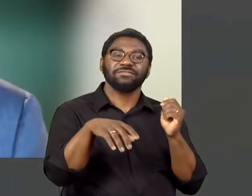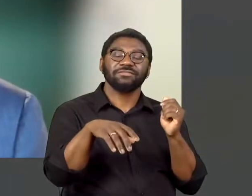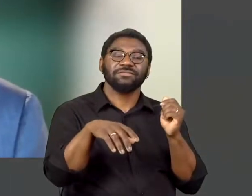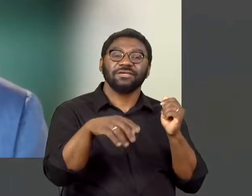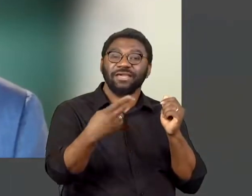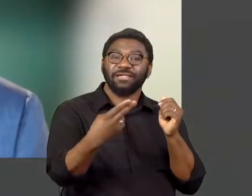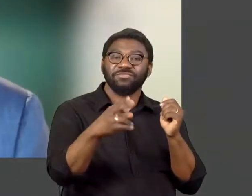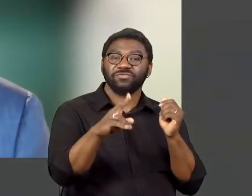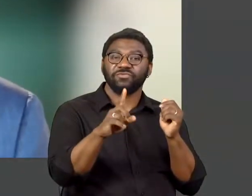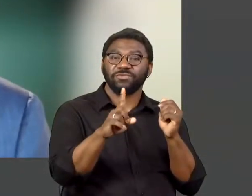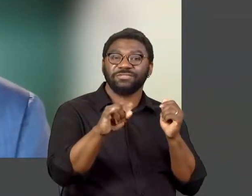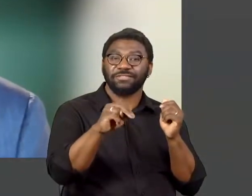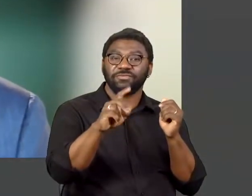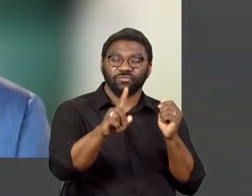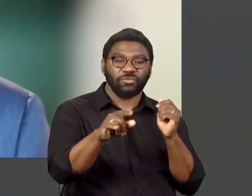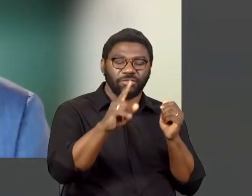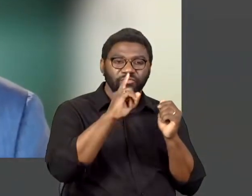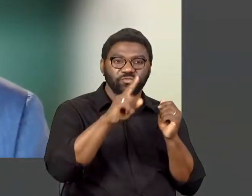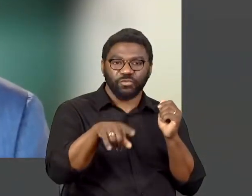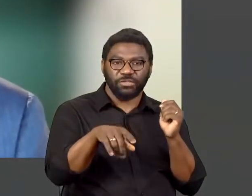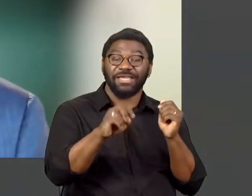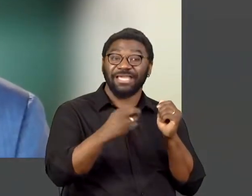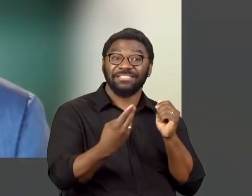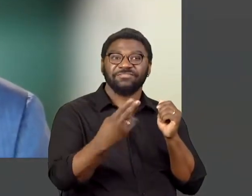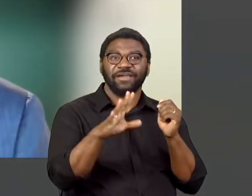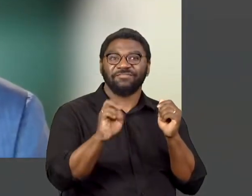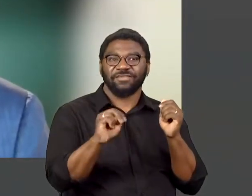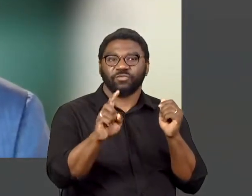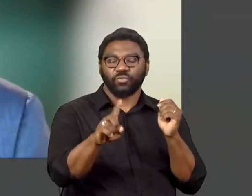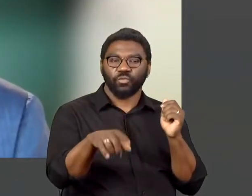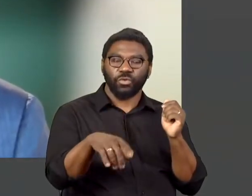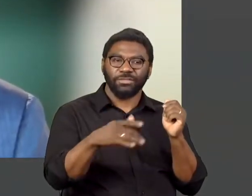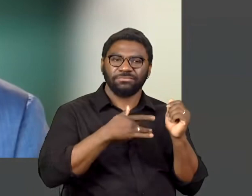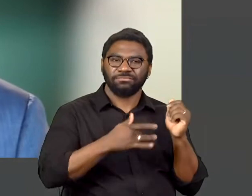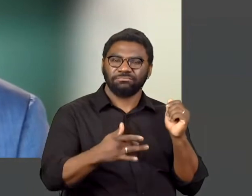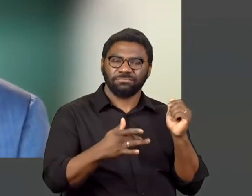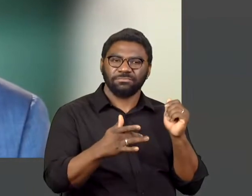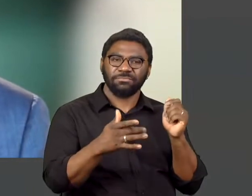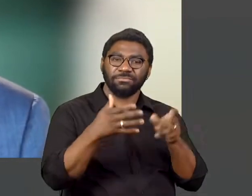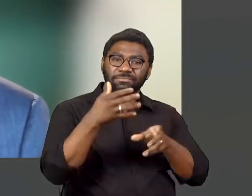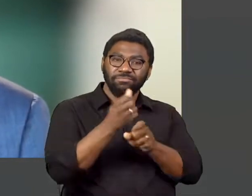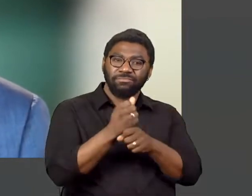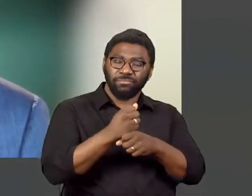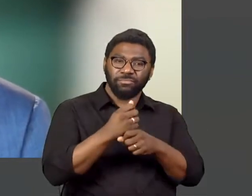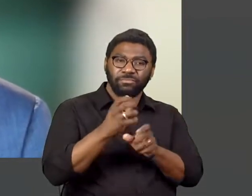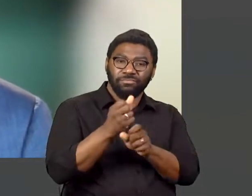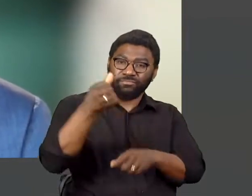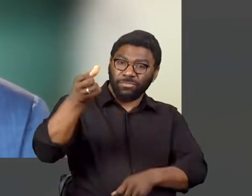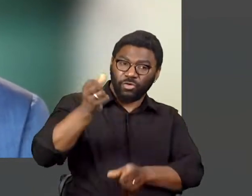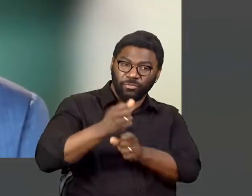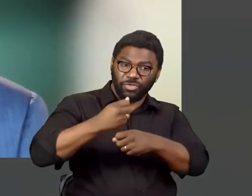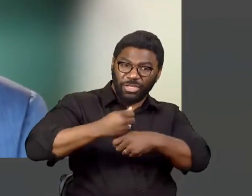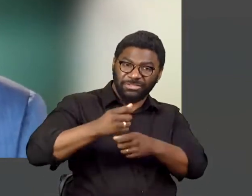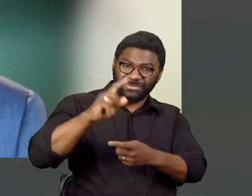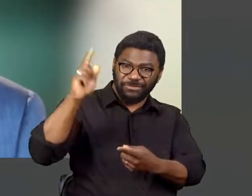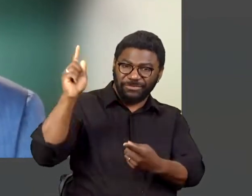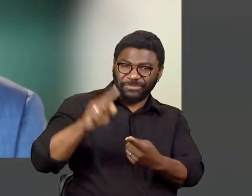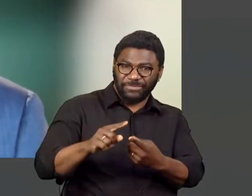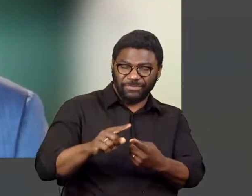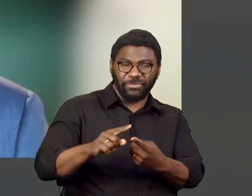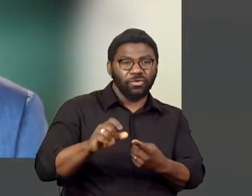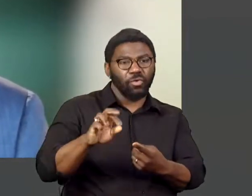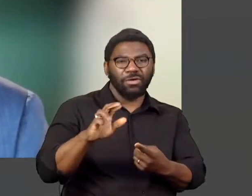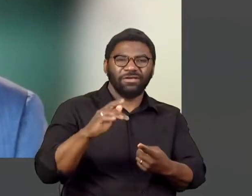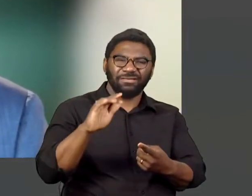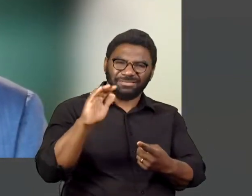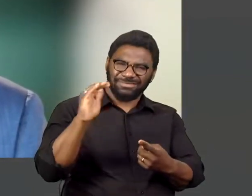in milk production and a general malaise, or signs that the animal just isn't feeling well. Generally,